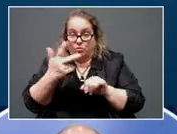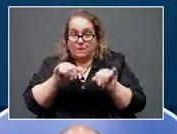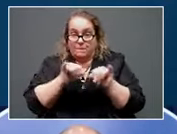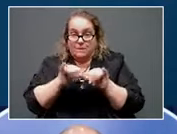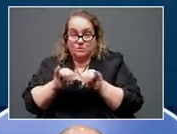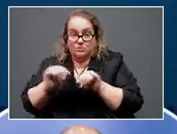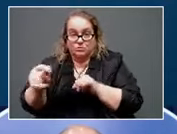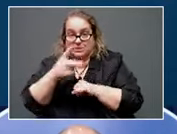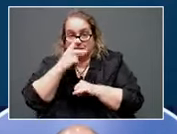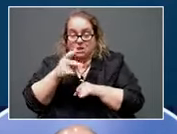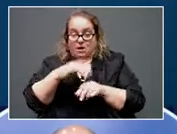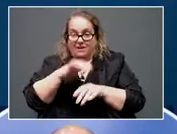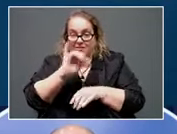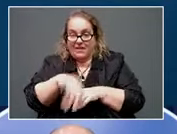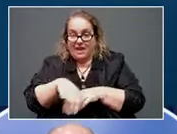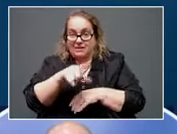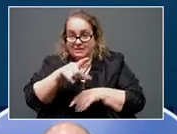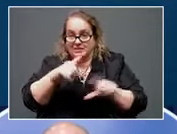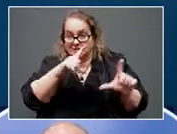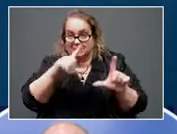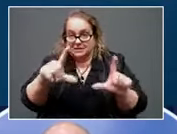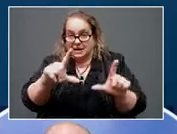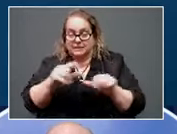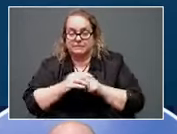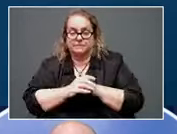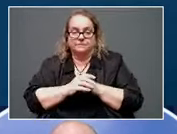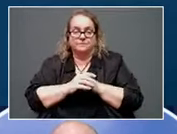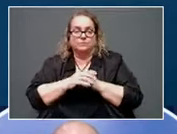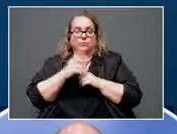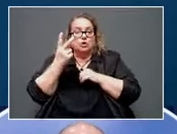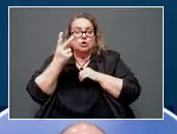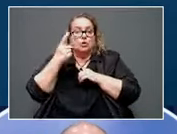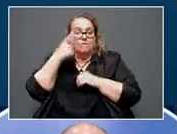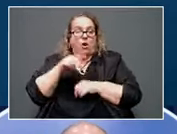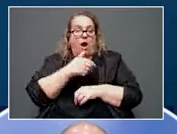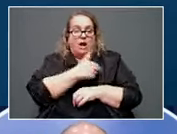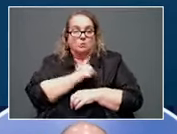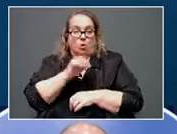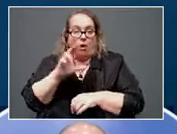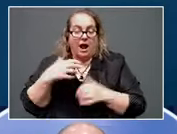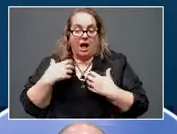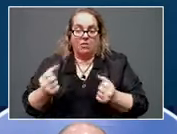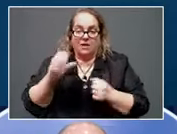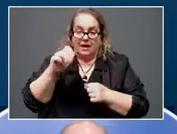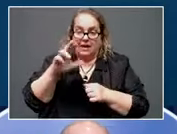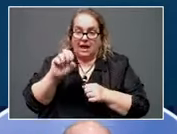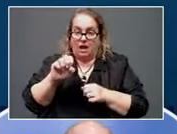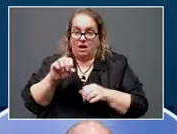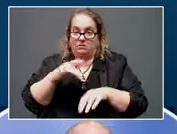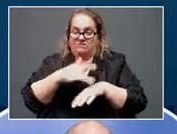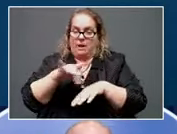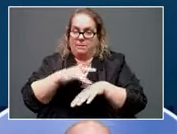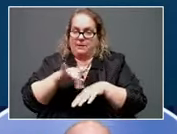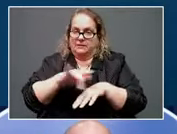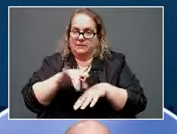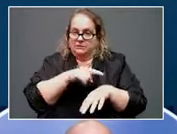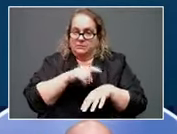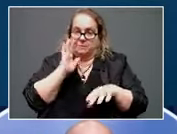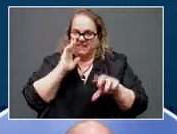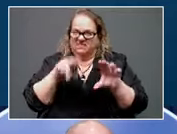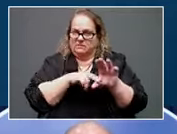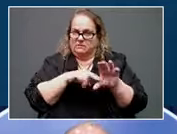slide, and they include 2 measures for hospital or healthcare capacity. One is the number of